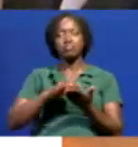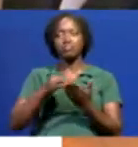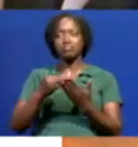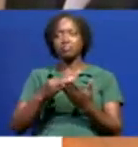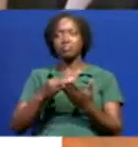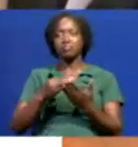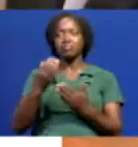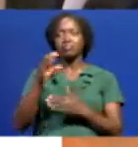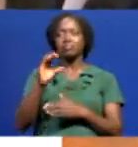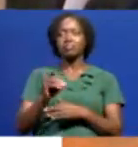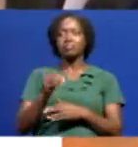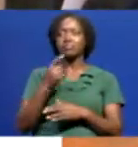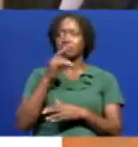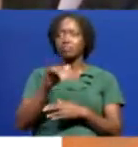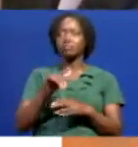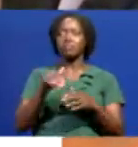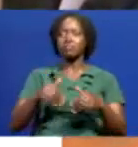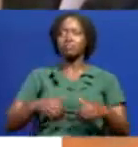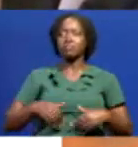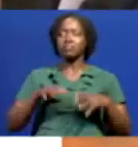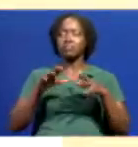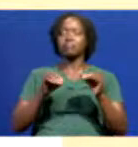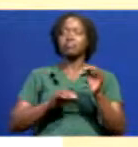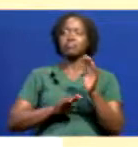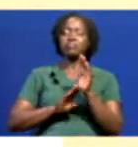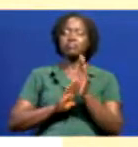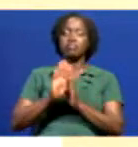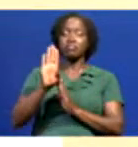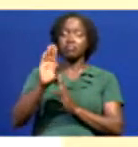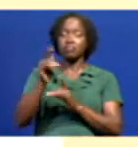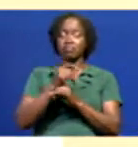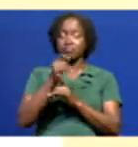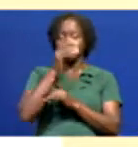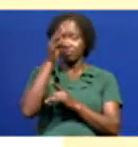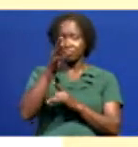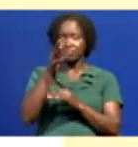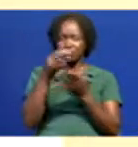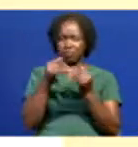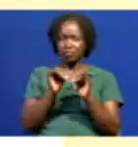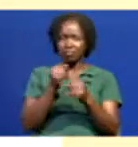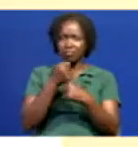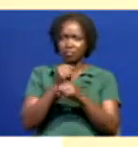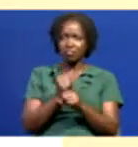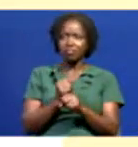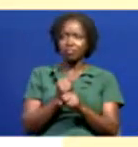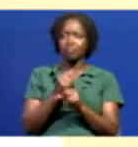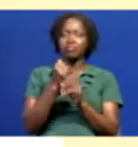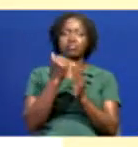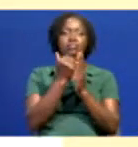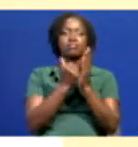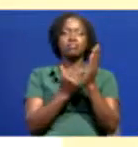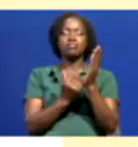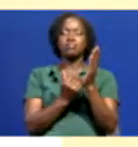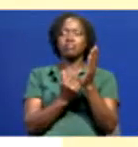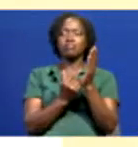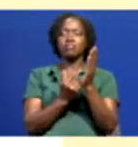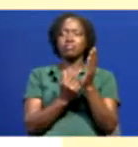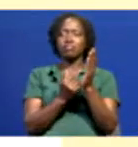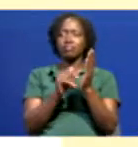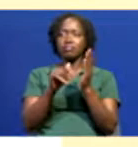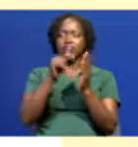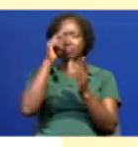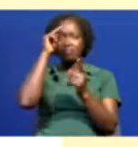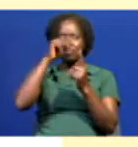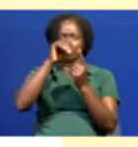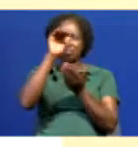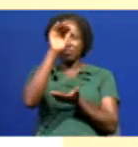called upon the youth to embrace skill development training as the future. We are trying to craft a program that seeks to